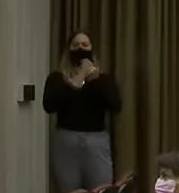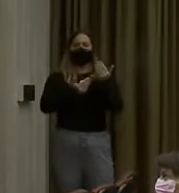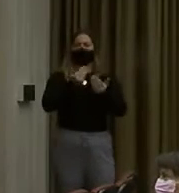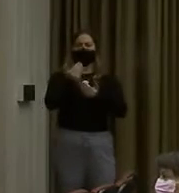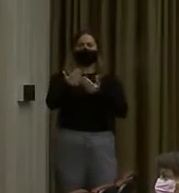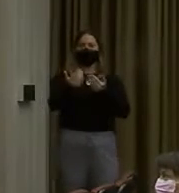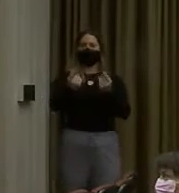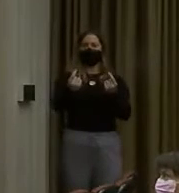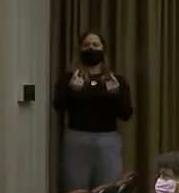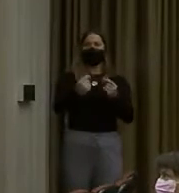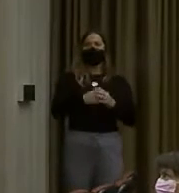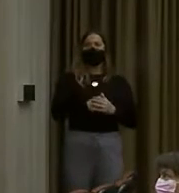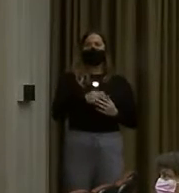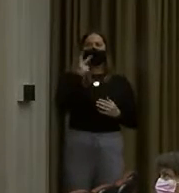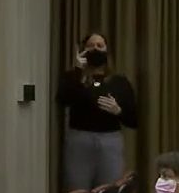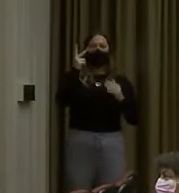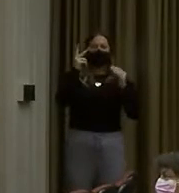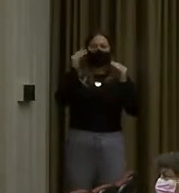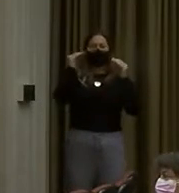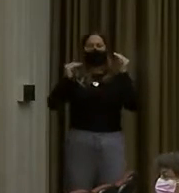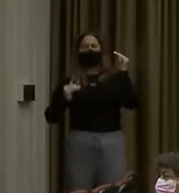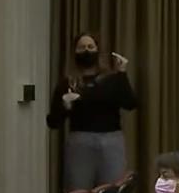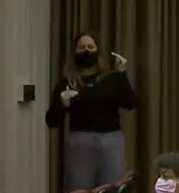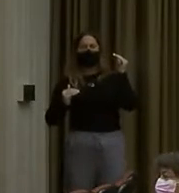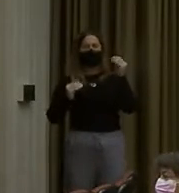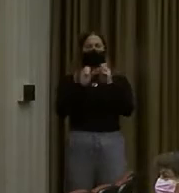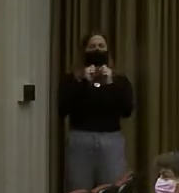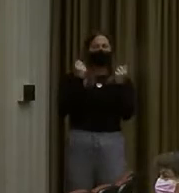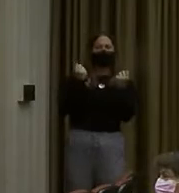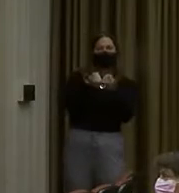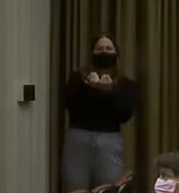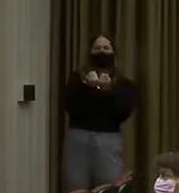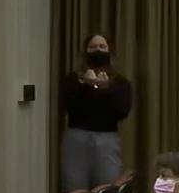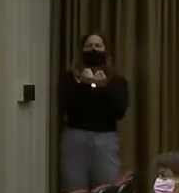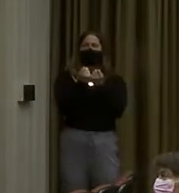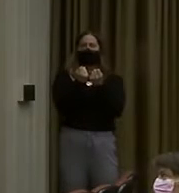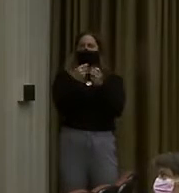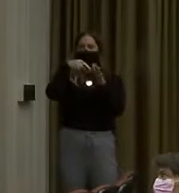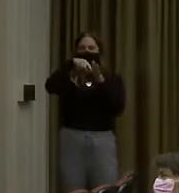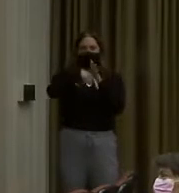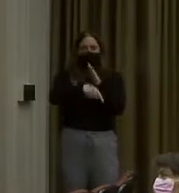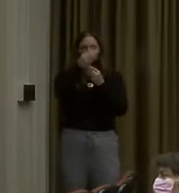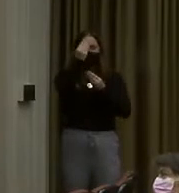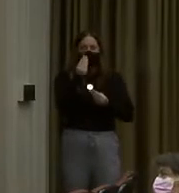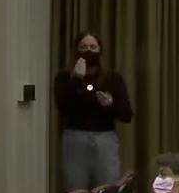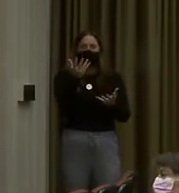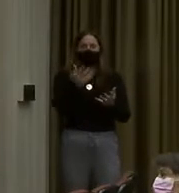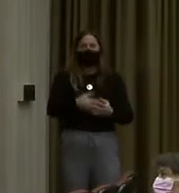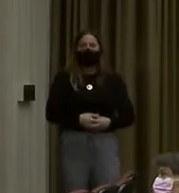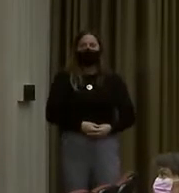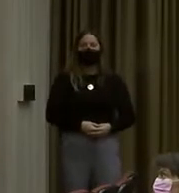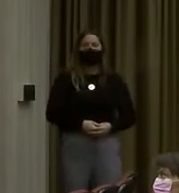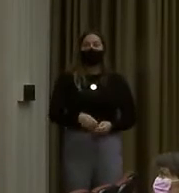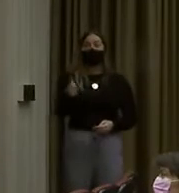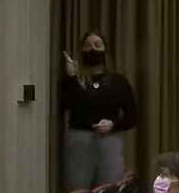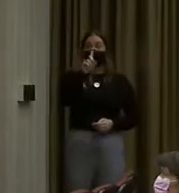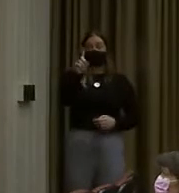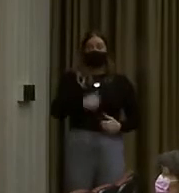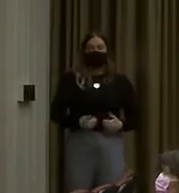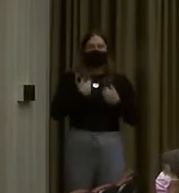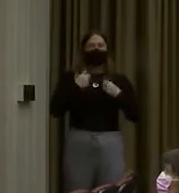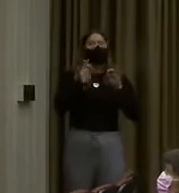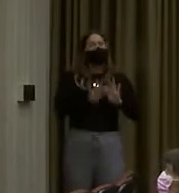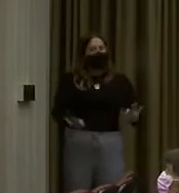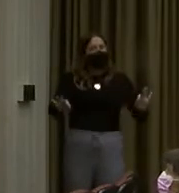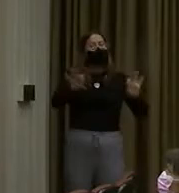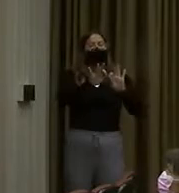And the inequalities in that society tell us even more. So, where you live